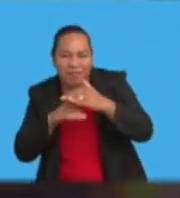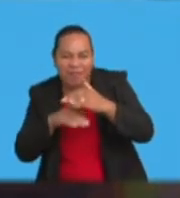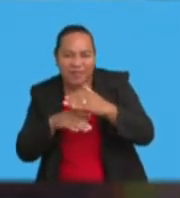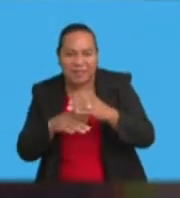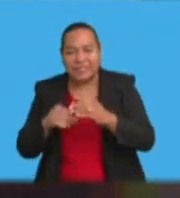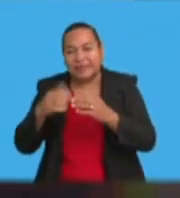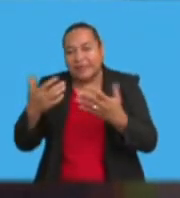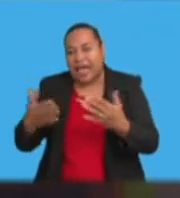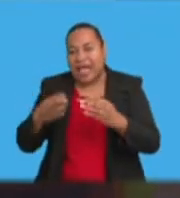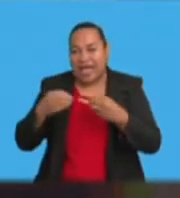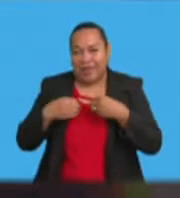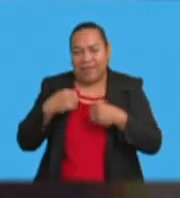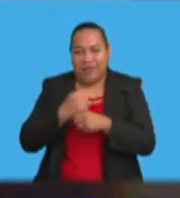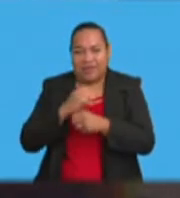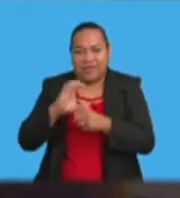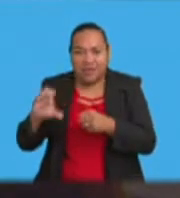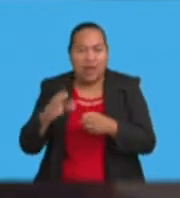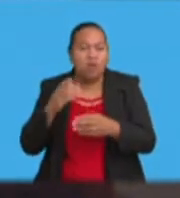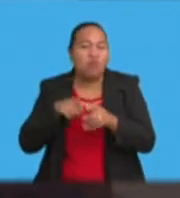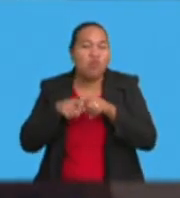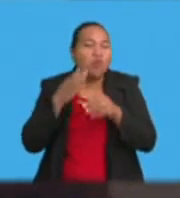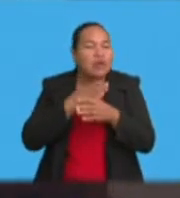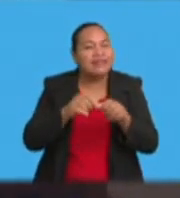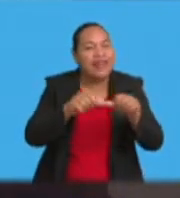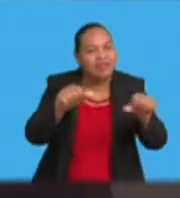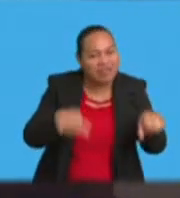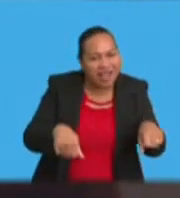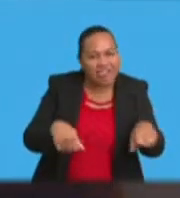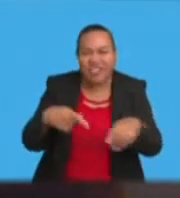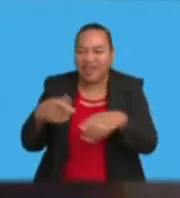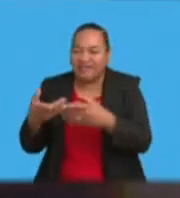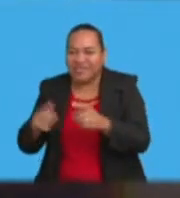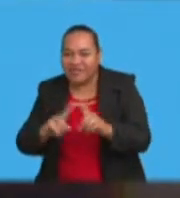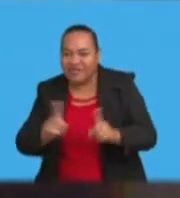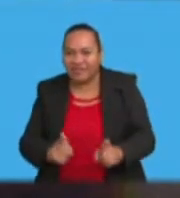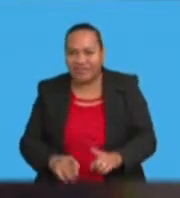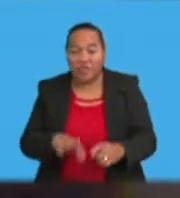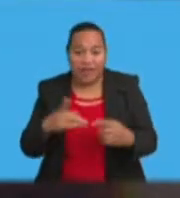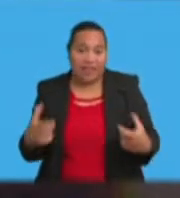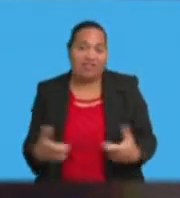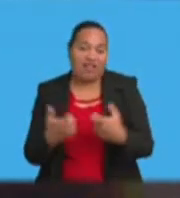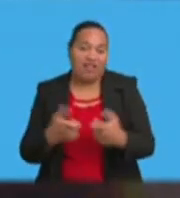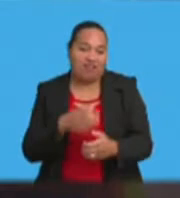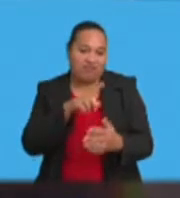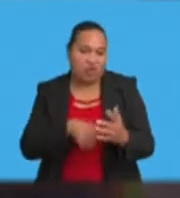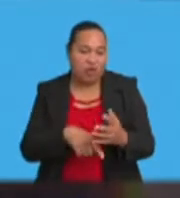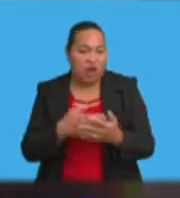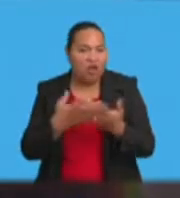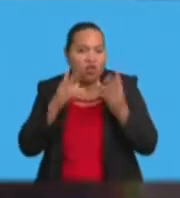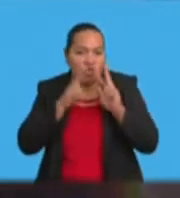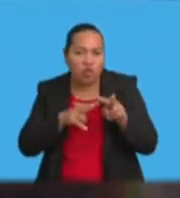the informal sector and agriculture. This is where the challenge lies. The challenge lies in looking at occupational health of people in the